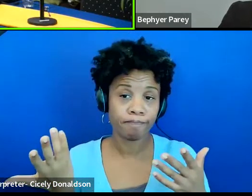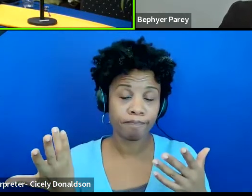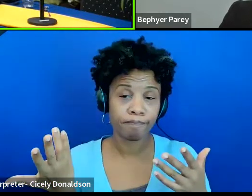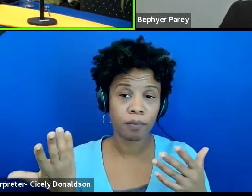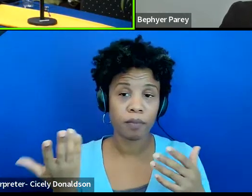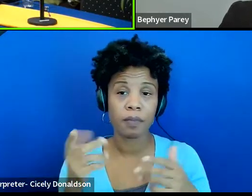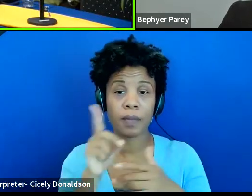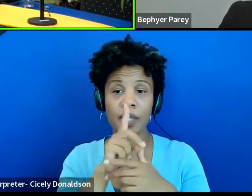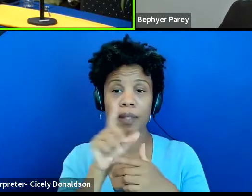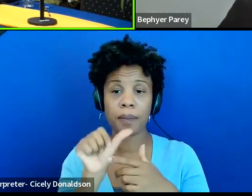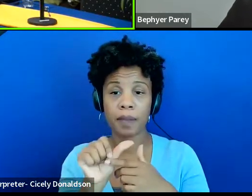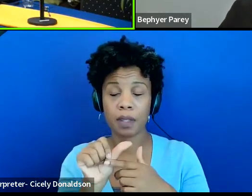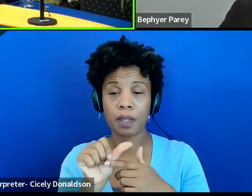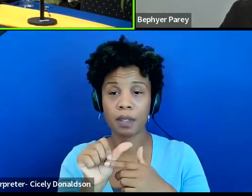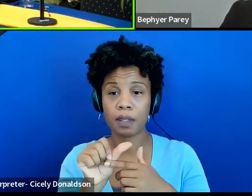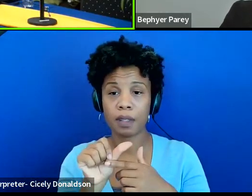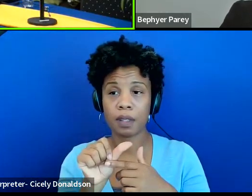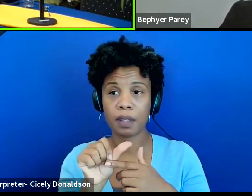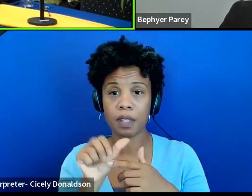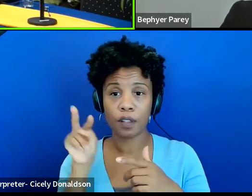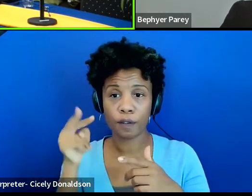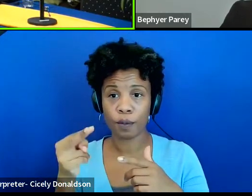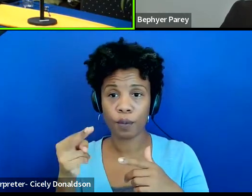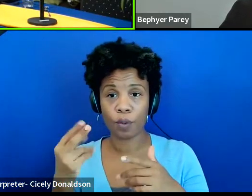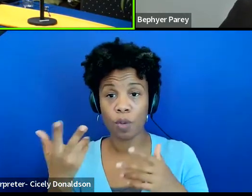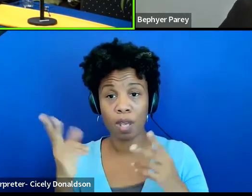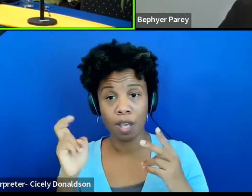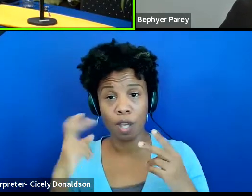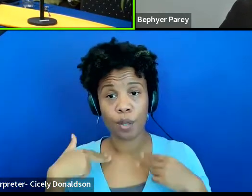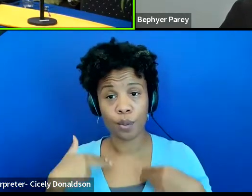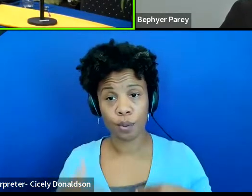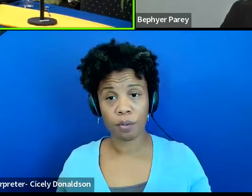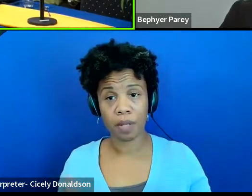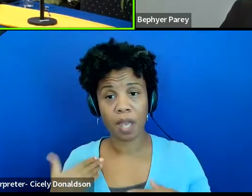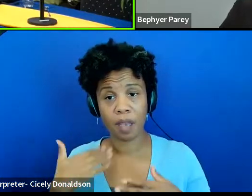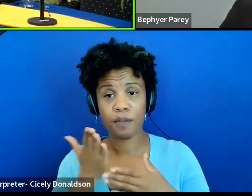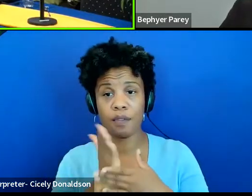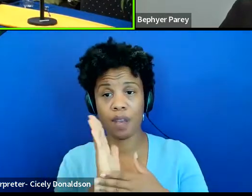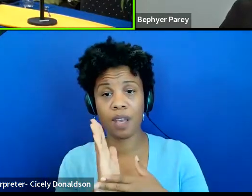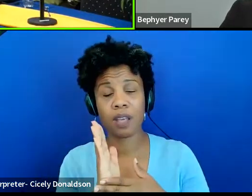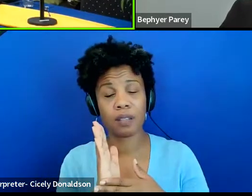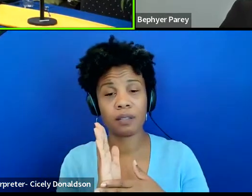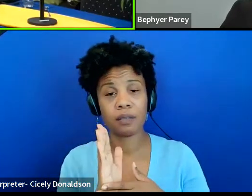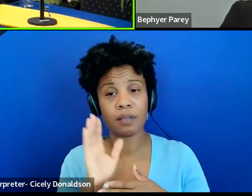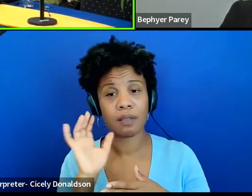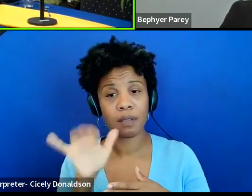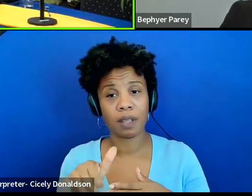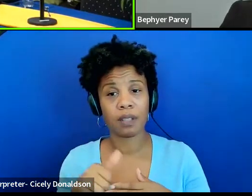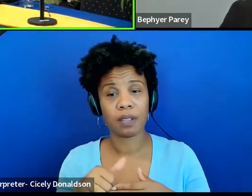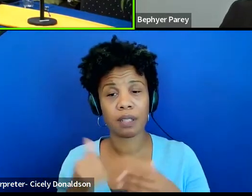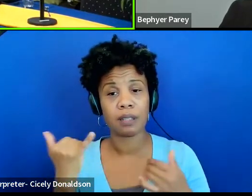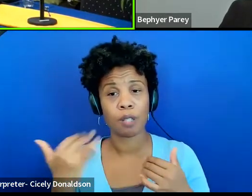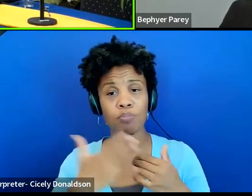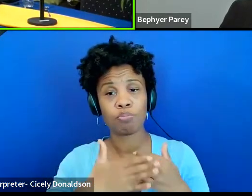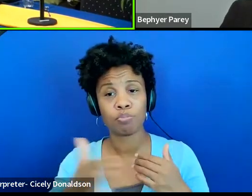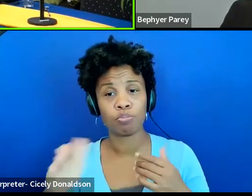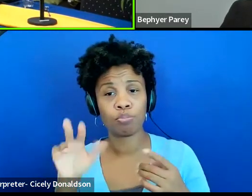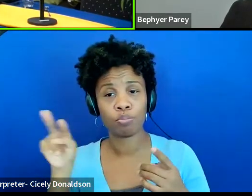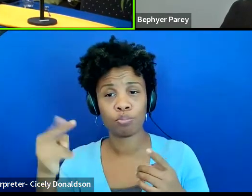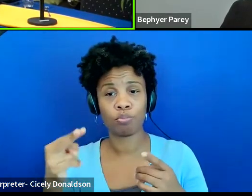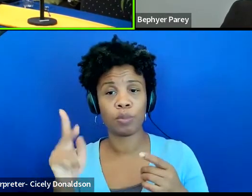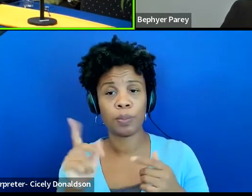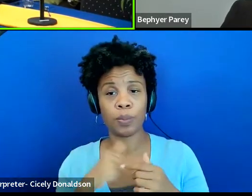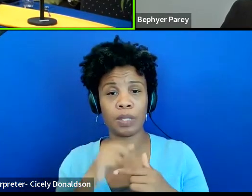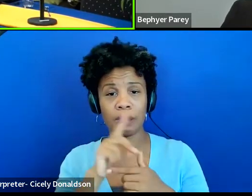disability. And most definitely, you know, you cited the example about inclusive